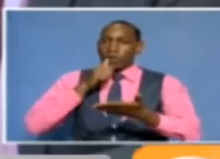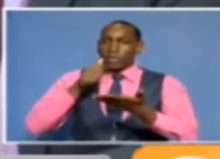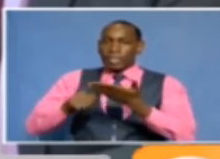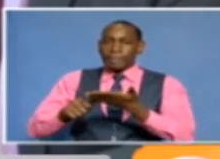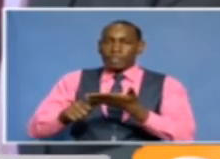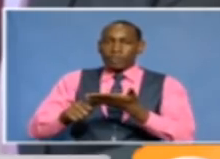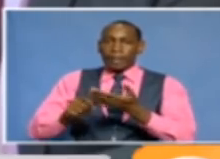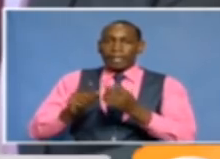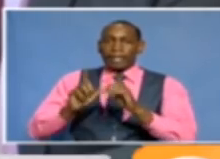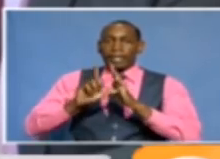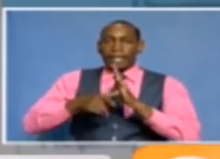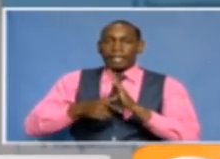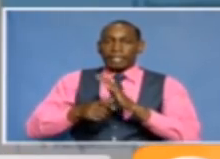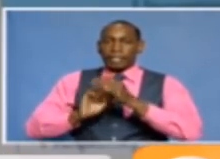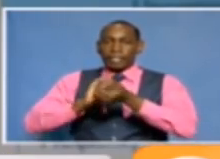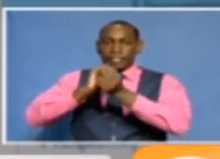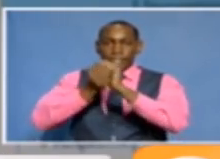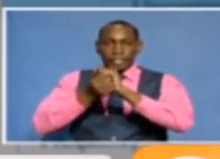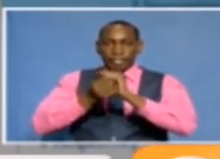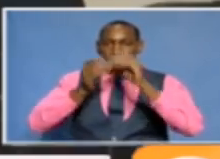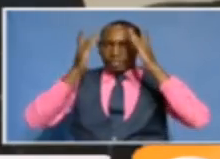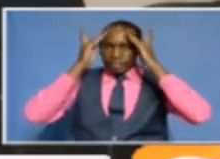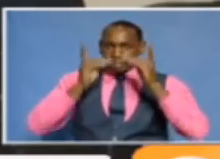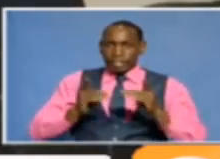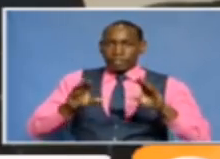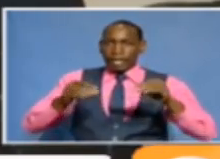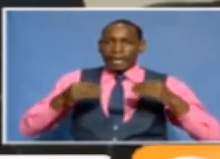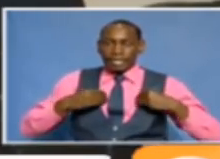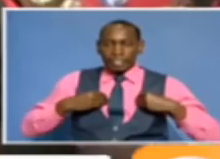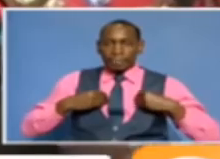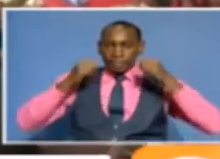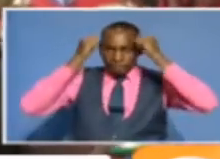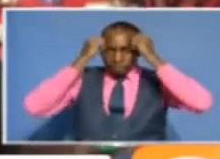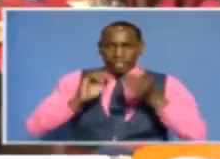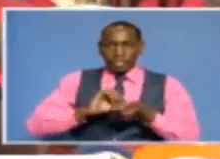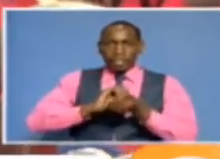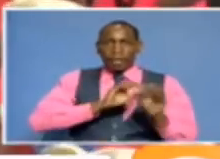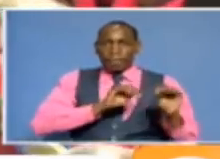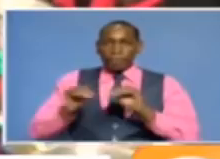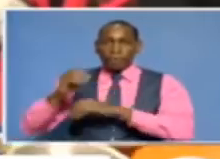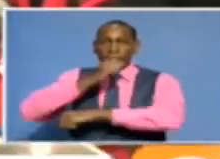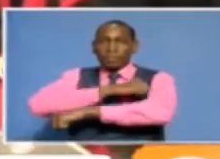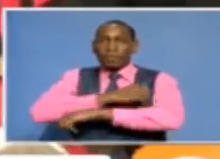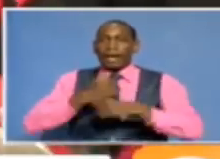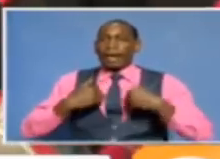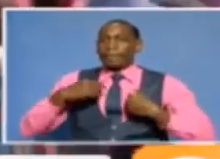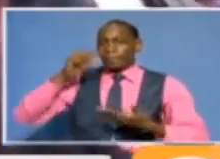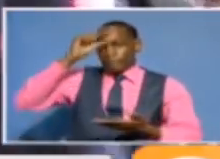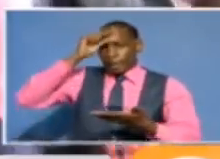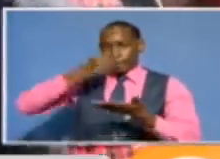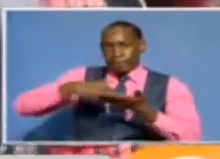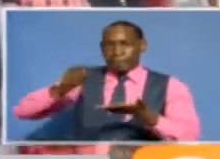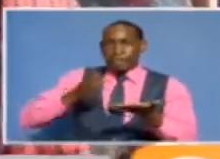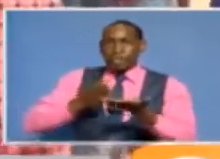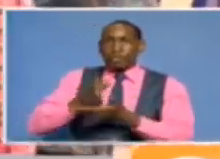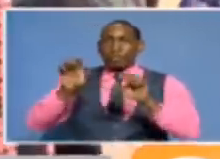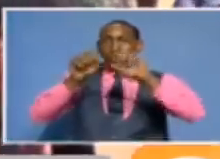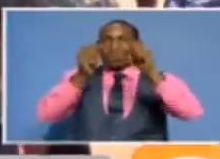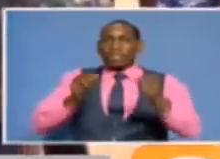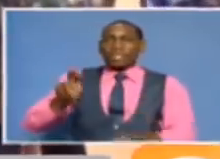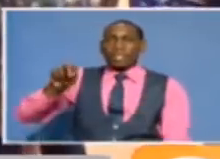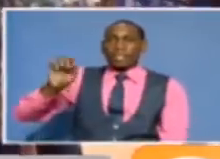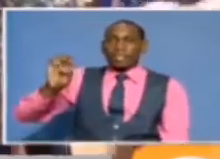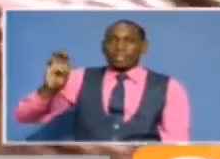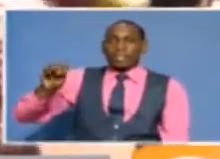later engaged a reverse gear allowing students who had switched schools to seek government approval through NEMIS. And